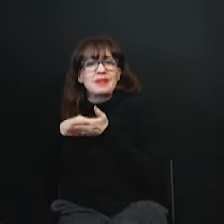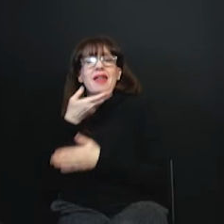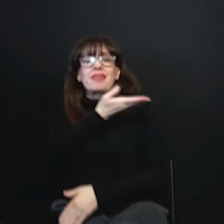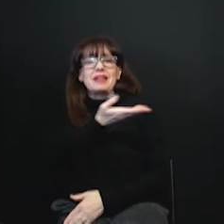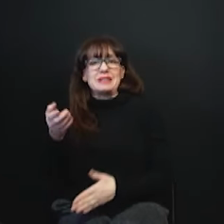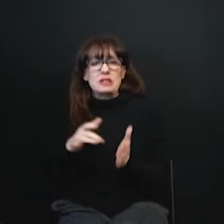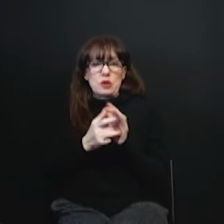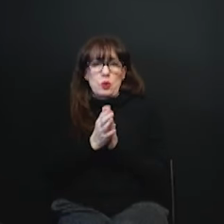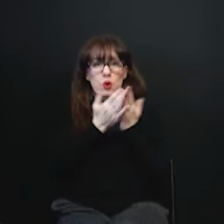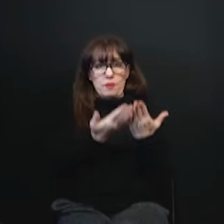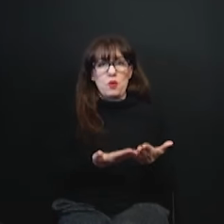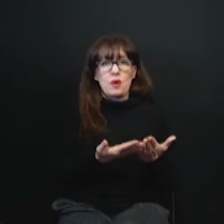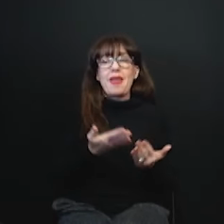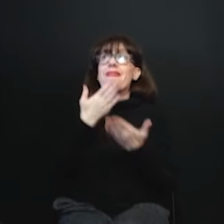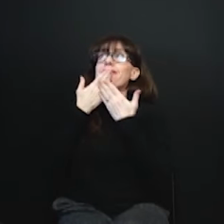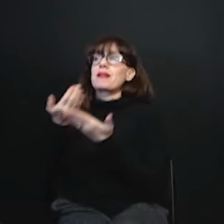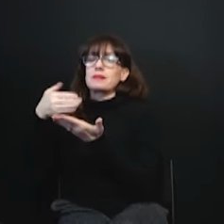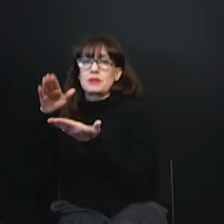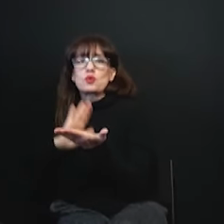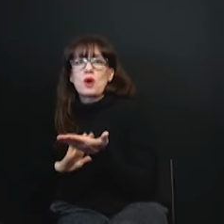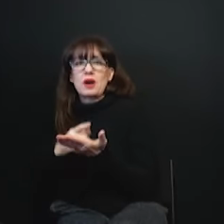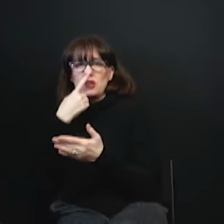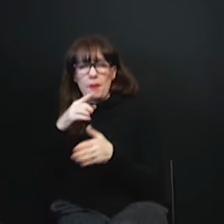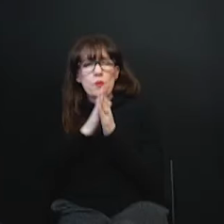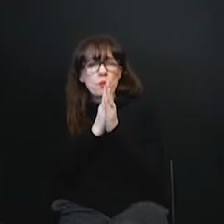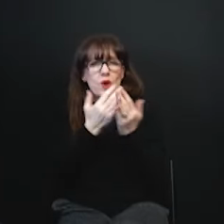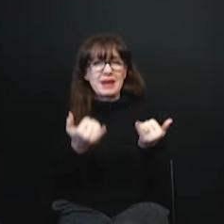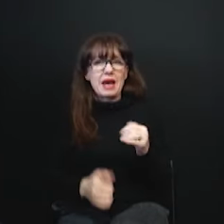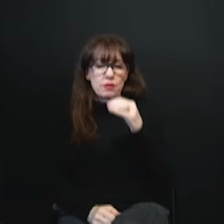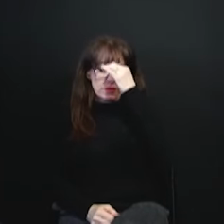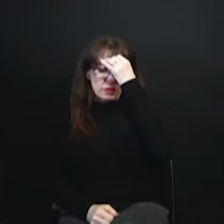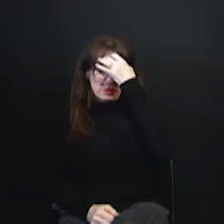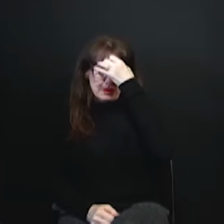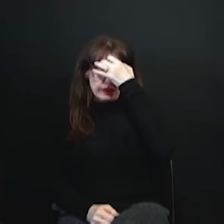Lord. Thanks be to God. Would you pray with me?